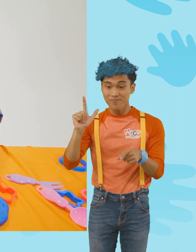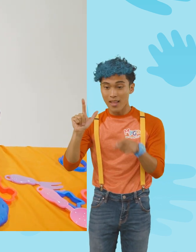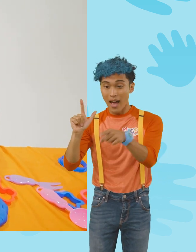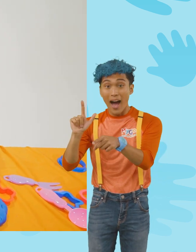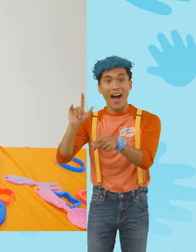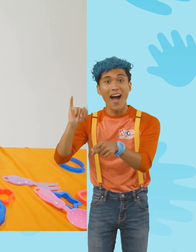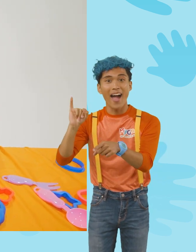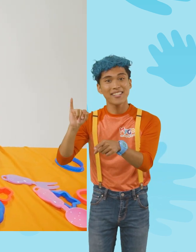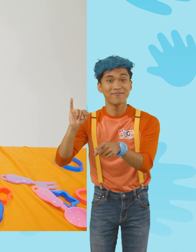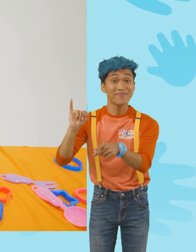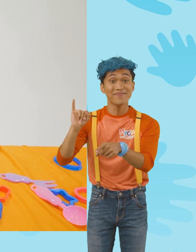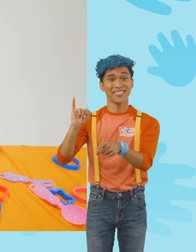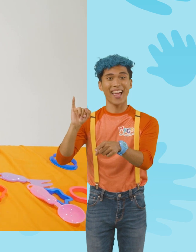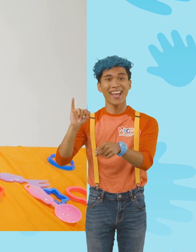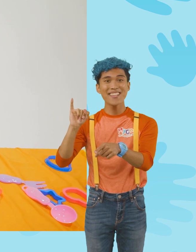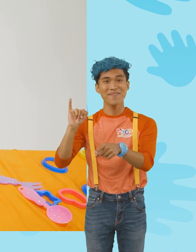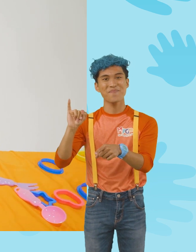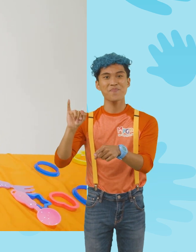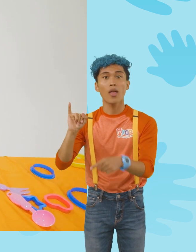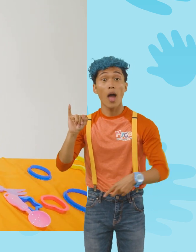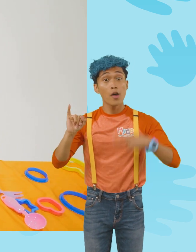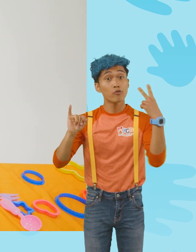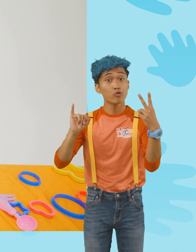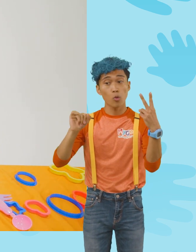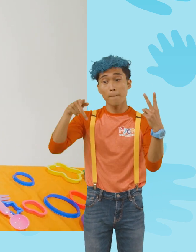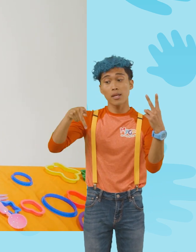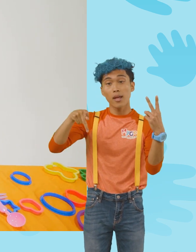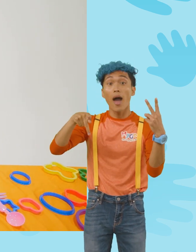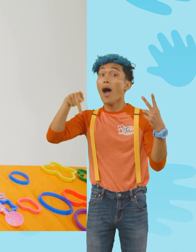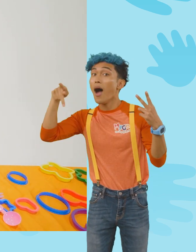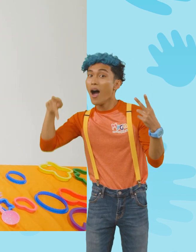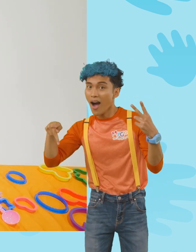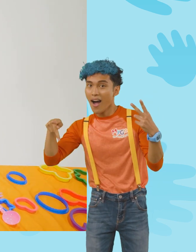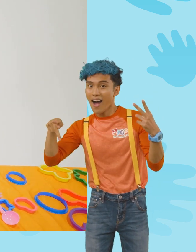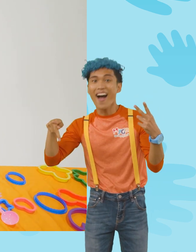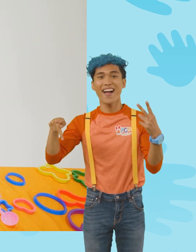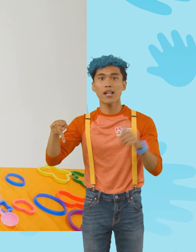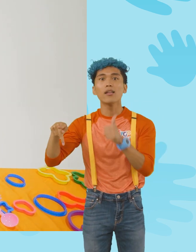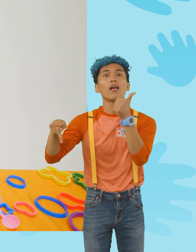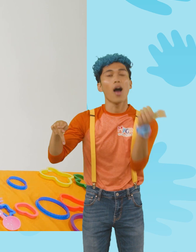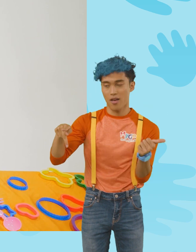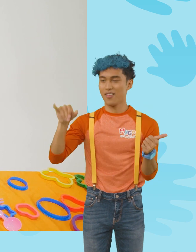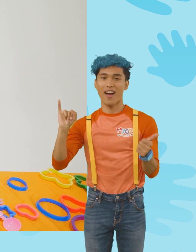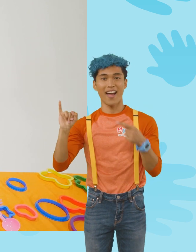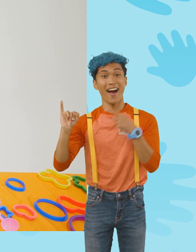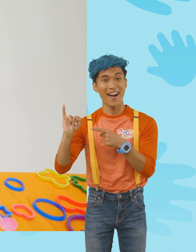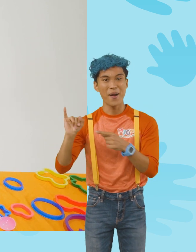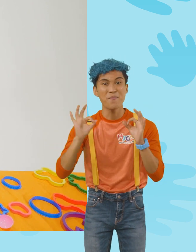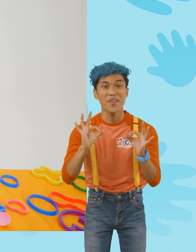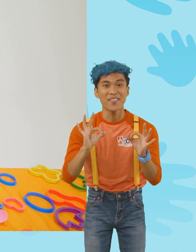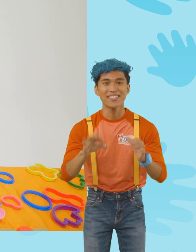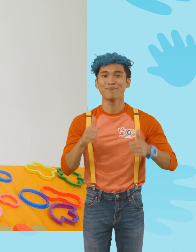an I. We would do two P's, and then we would use another eye.